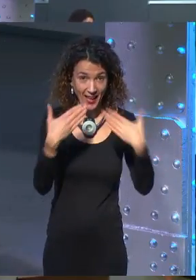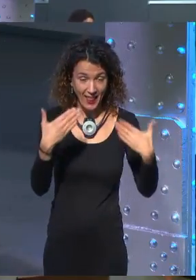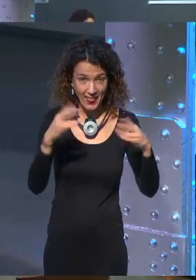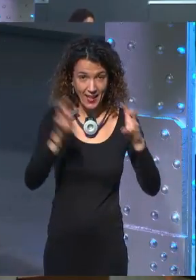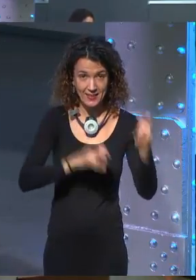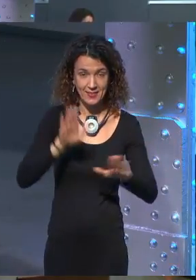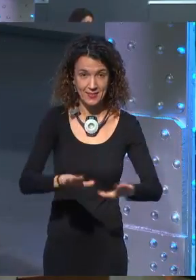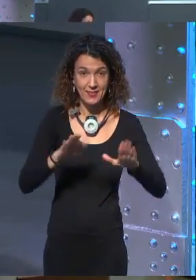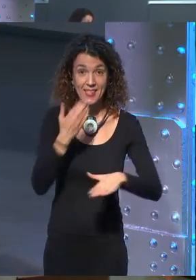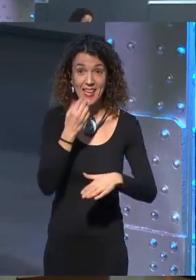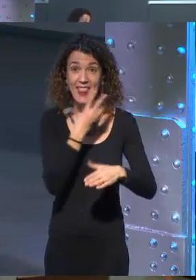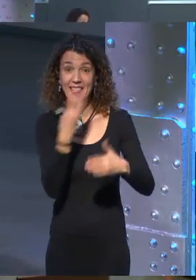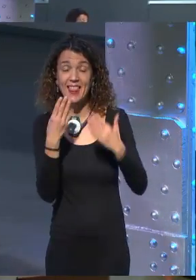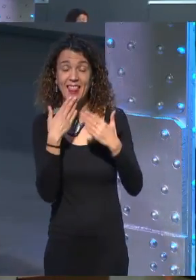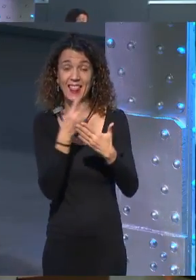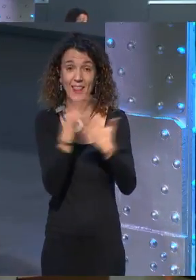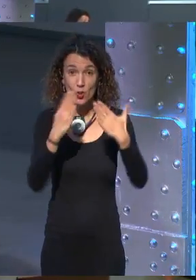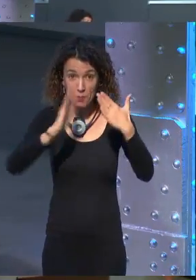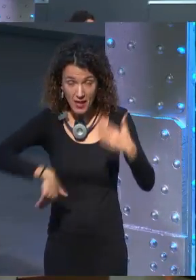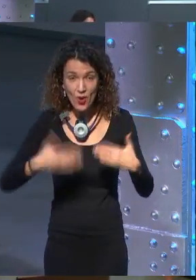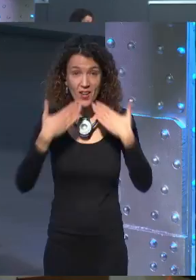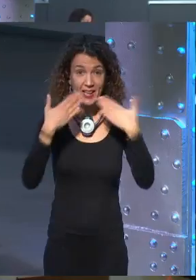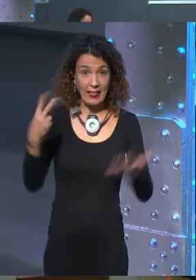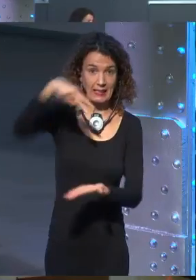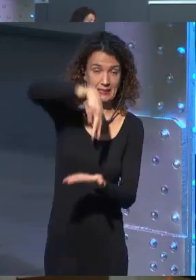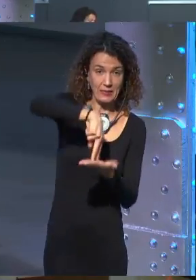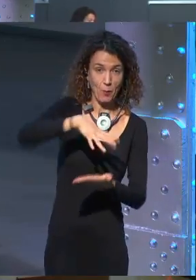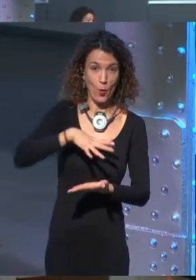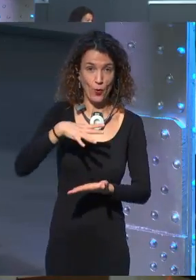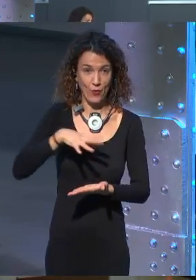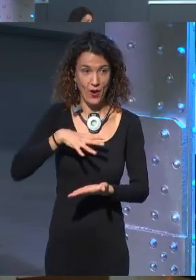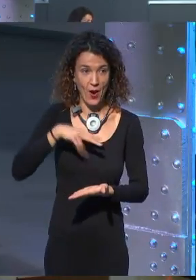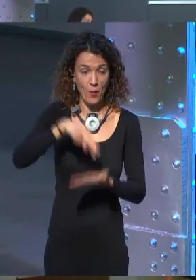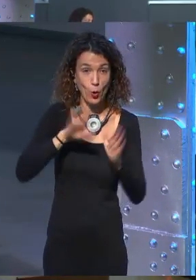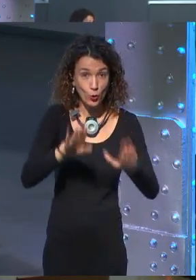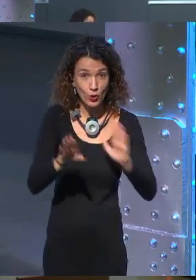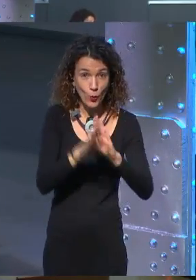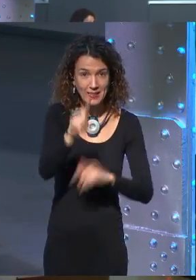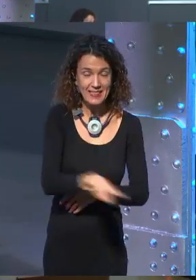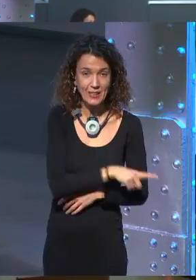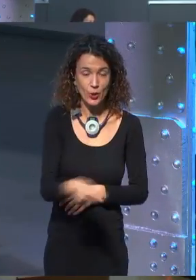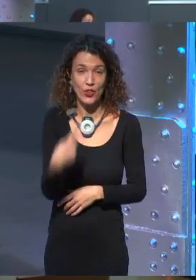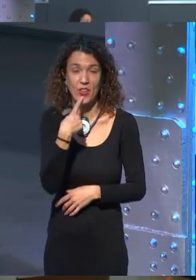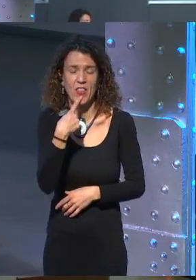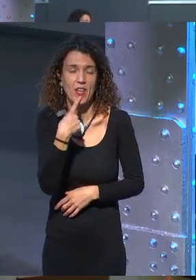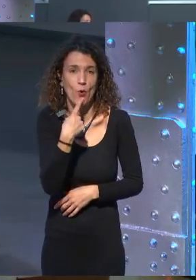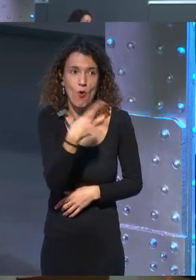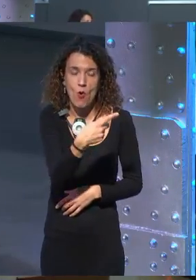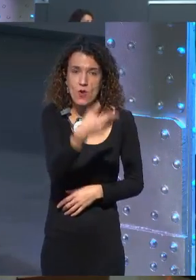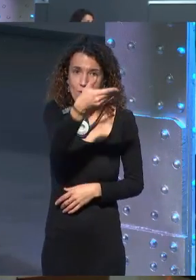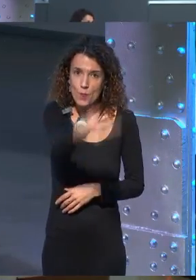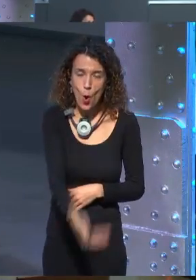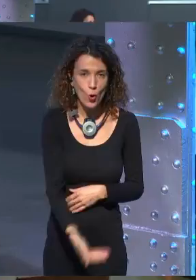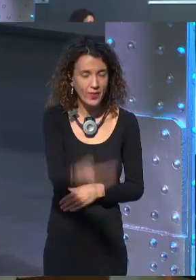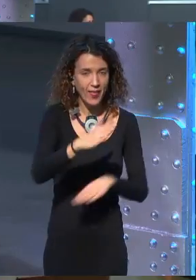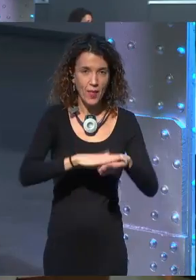please. Everybody, please, if you're under 18. I cannot tell you how important it is to